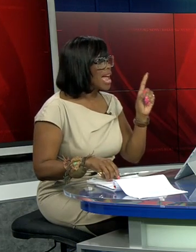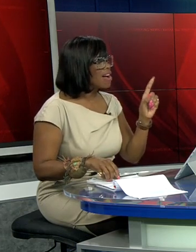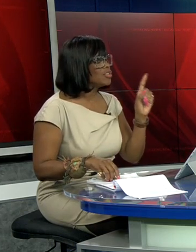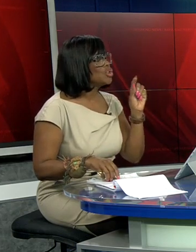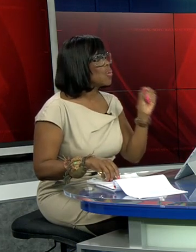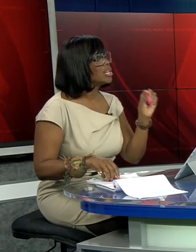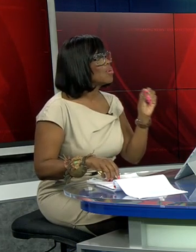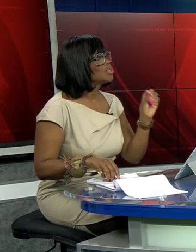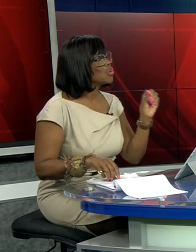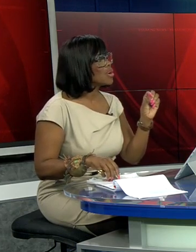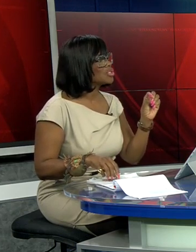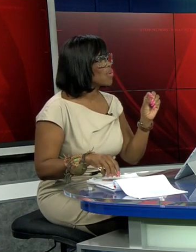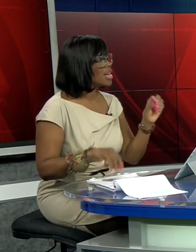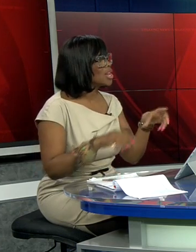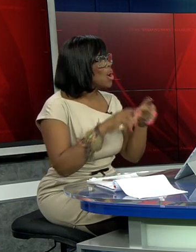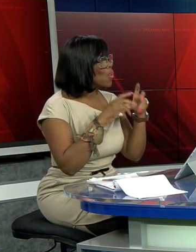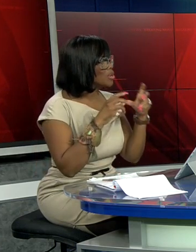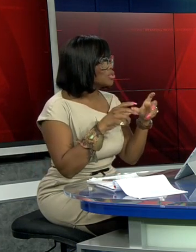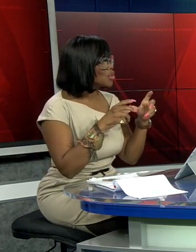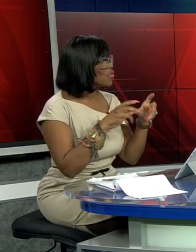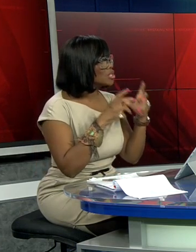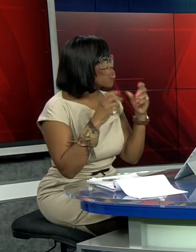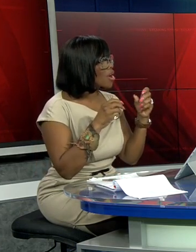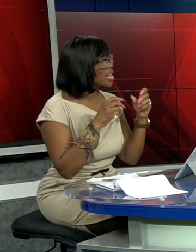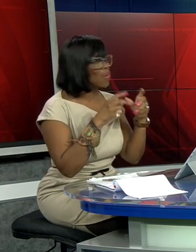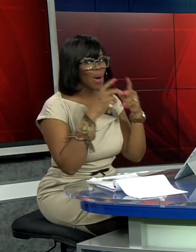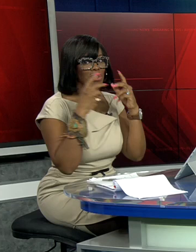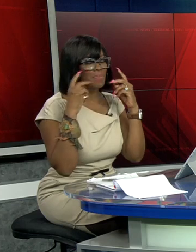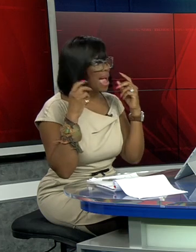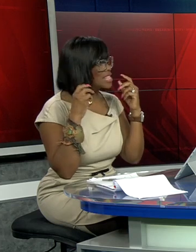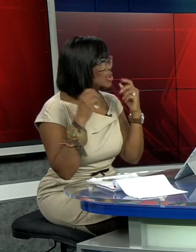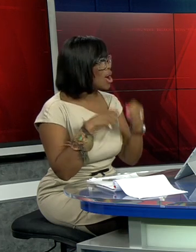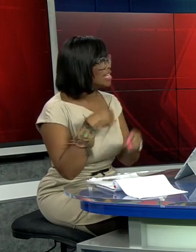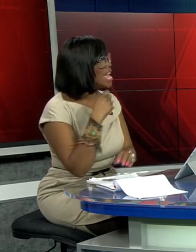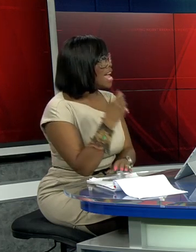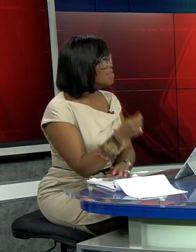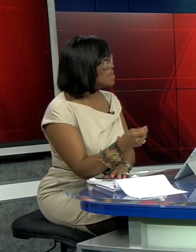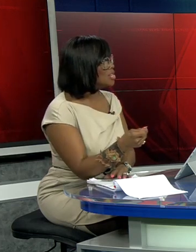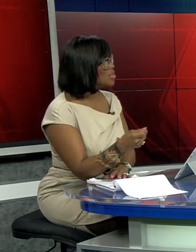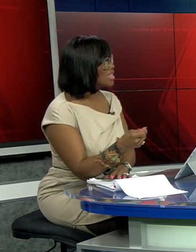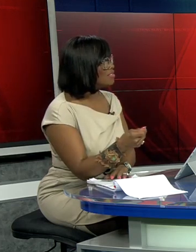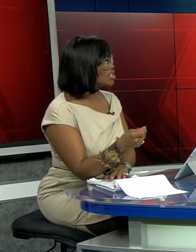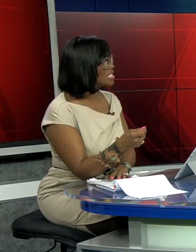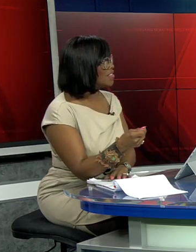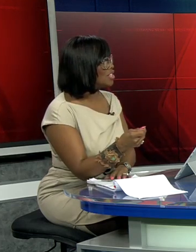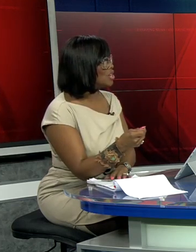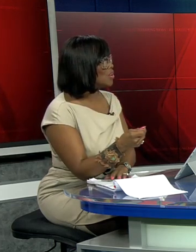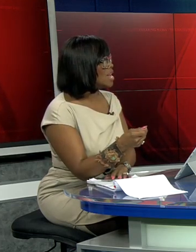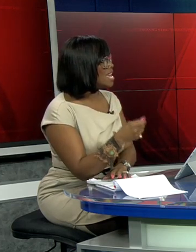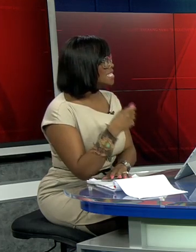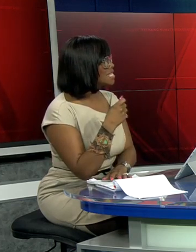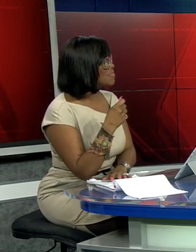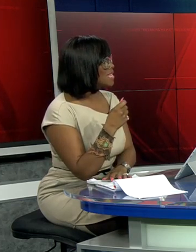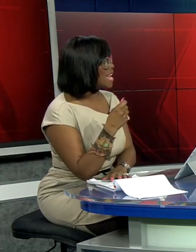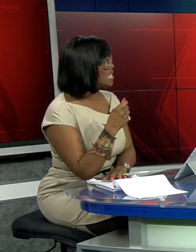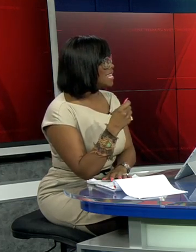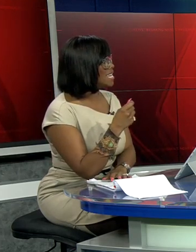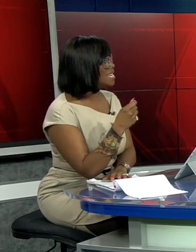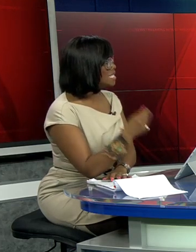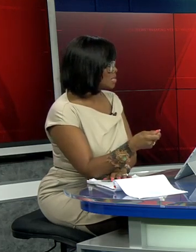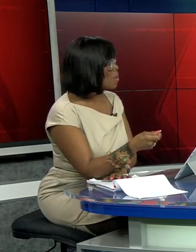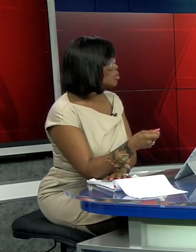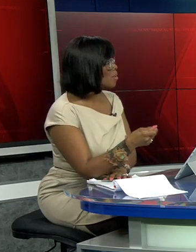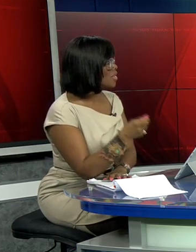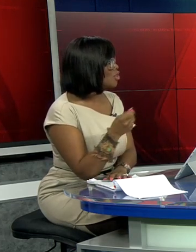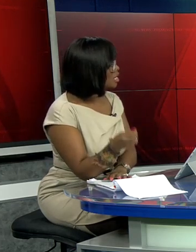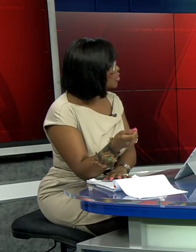you want to go into a restaurant where your server is walking around with the mask on and the menu that they've just given you is something that